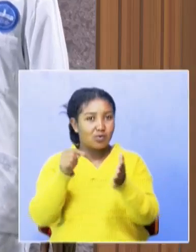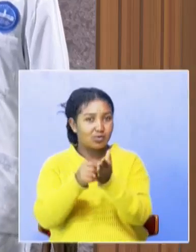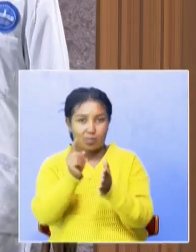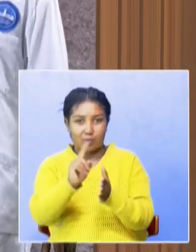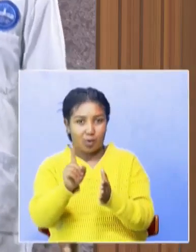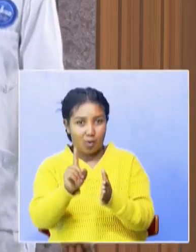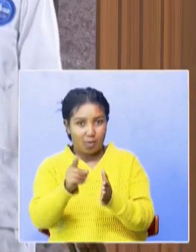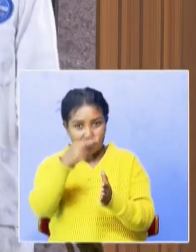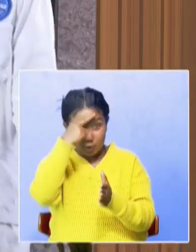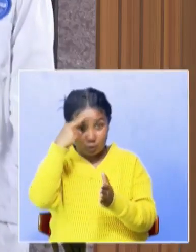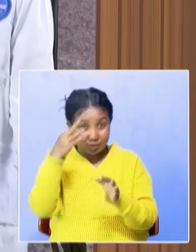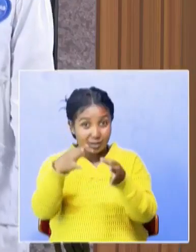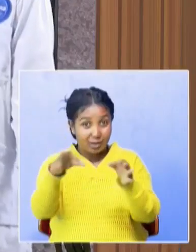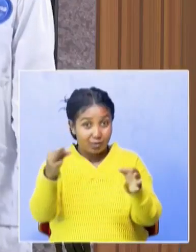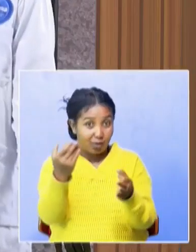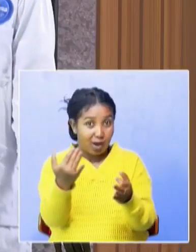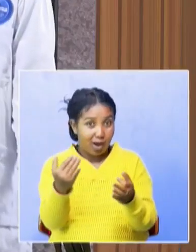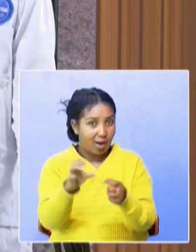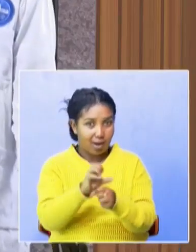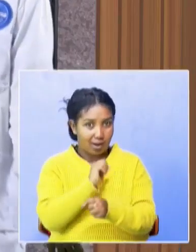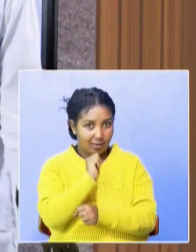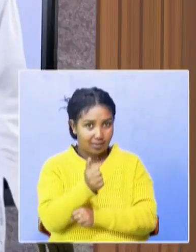stop because it is not ended.